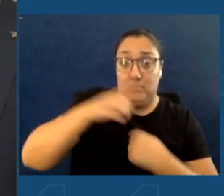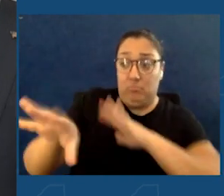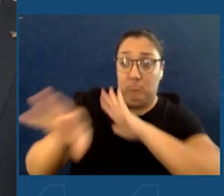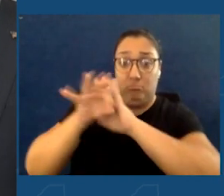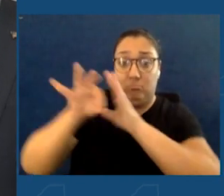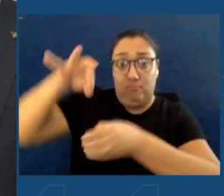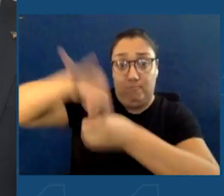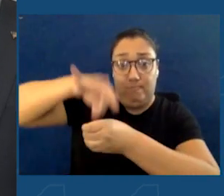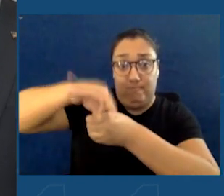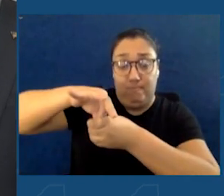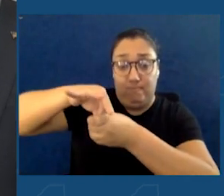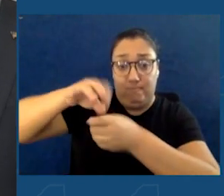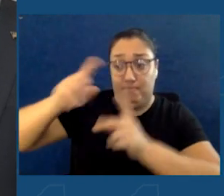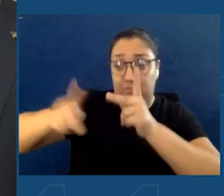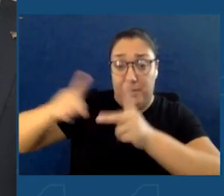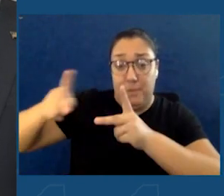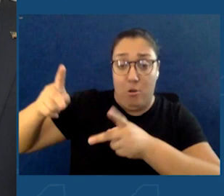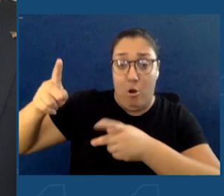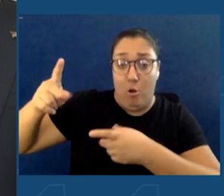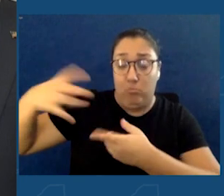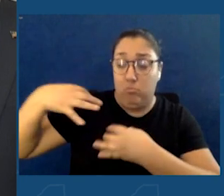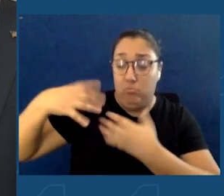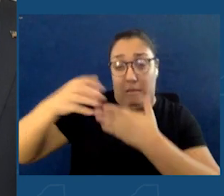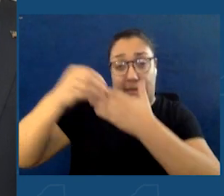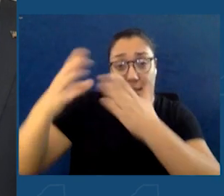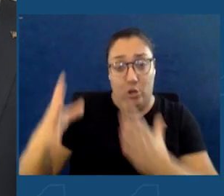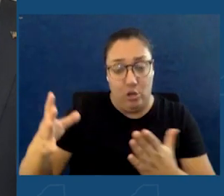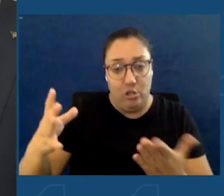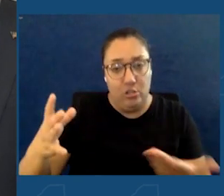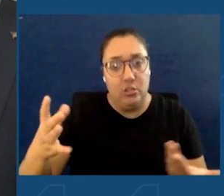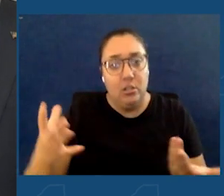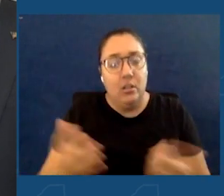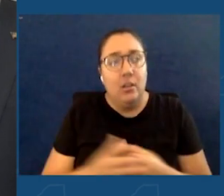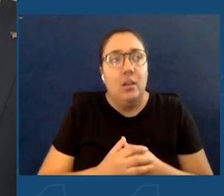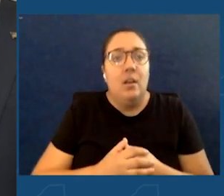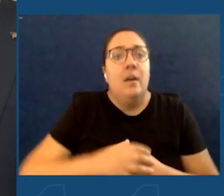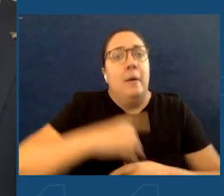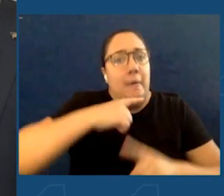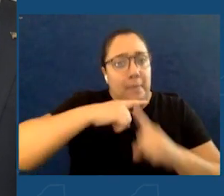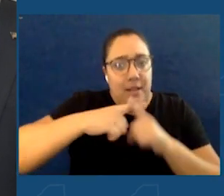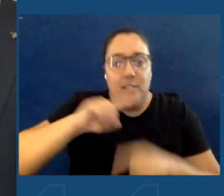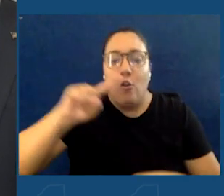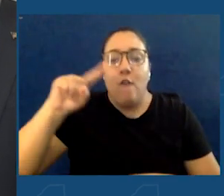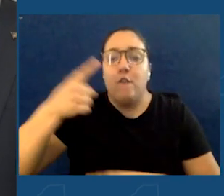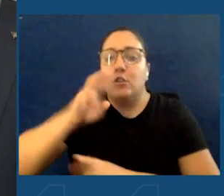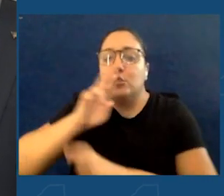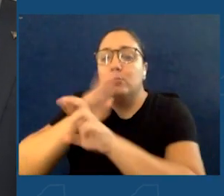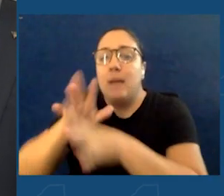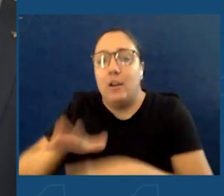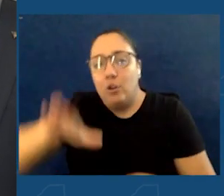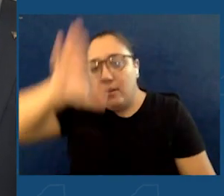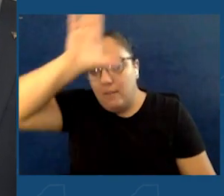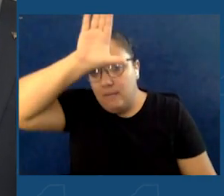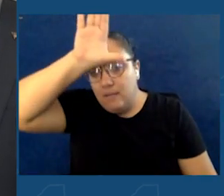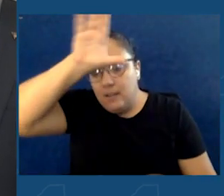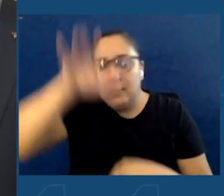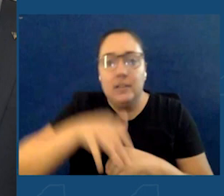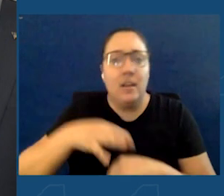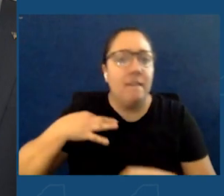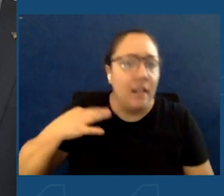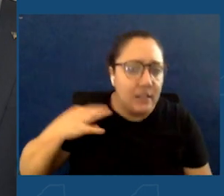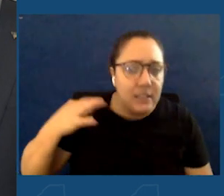first responders, our trained professionals, our volunteer and professional firefighters, and everybody